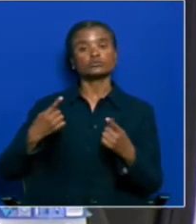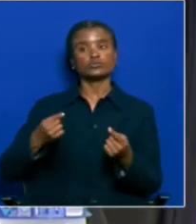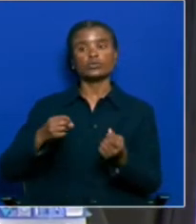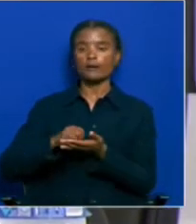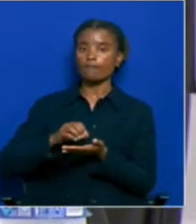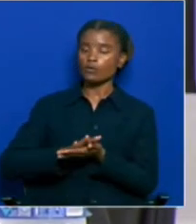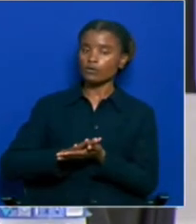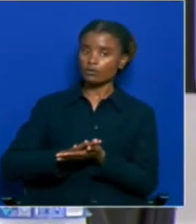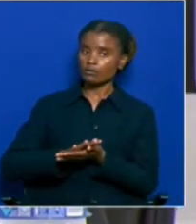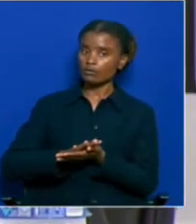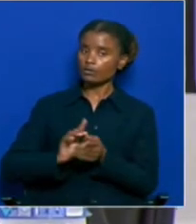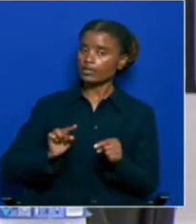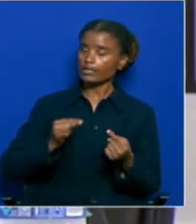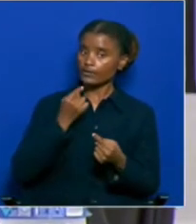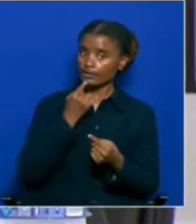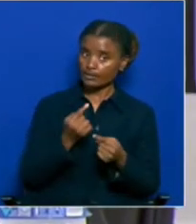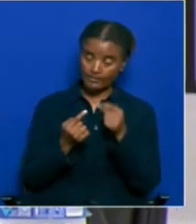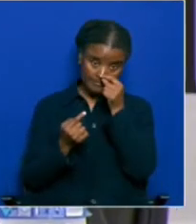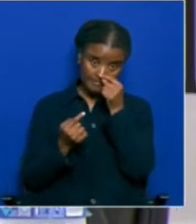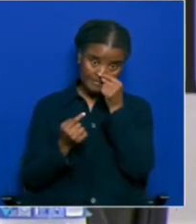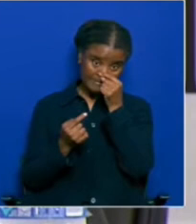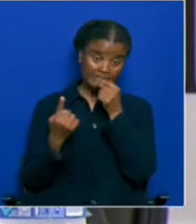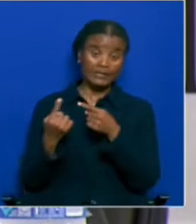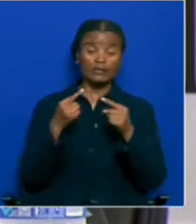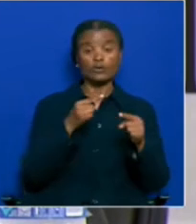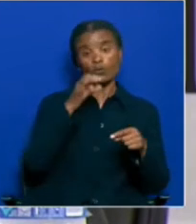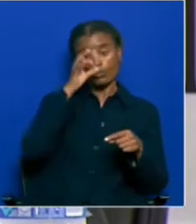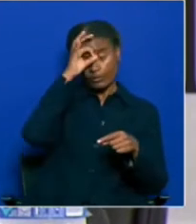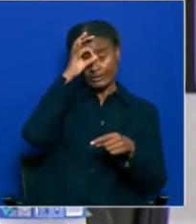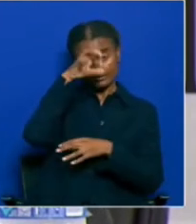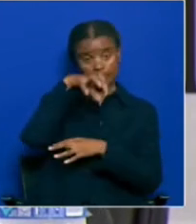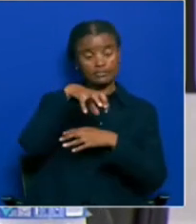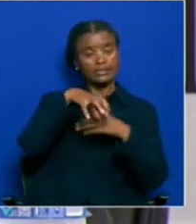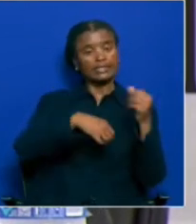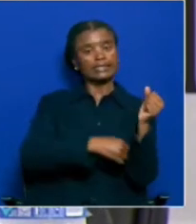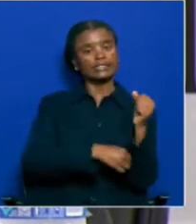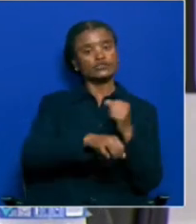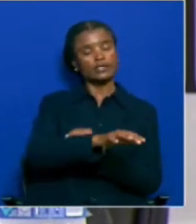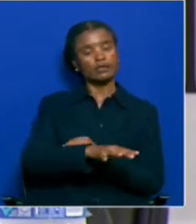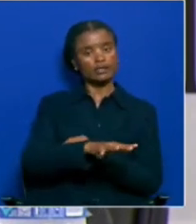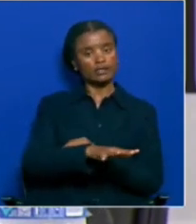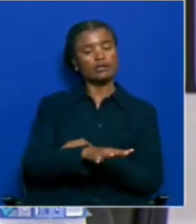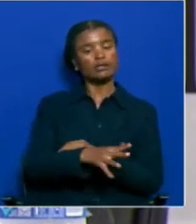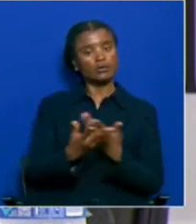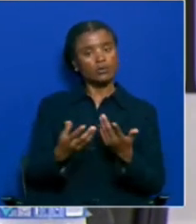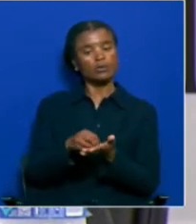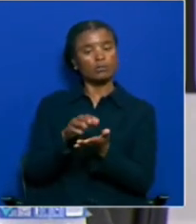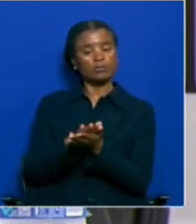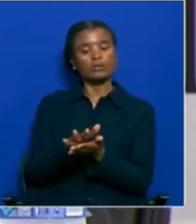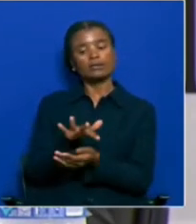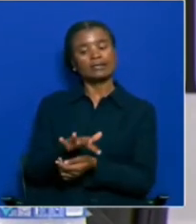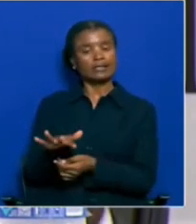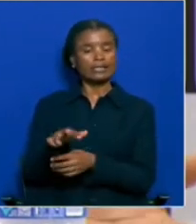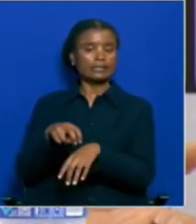But they are supposed to go to the police station or book it where it's necessary. For example, if you find the explosive,